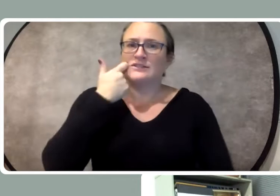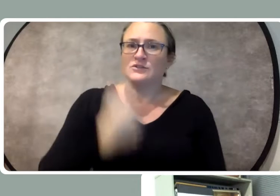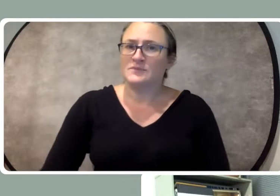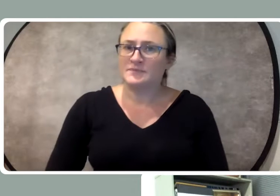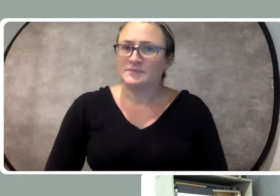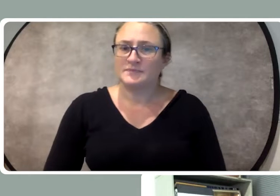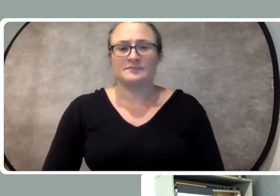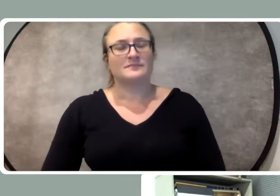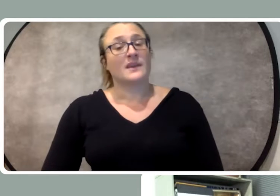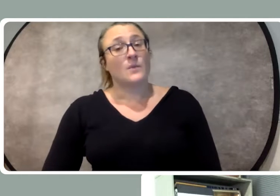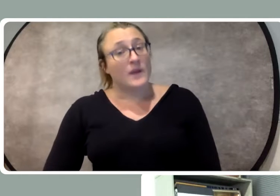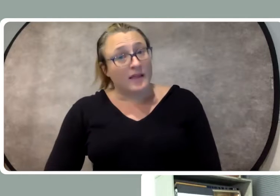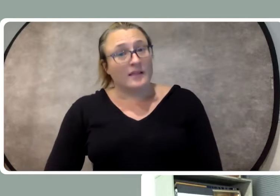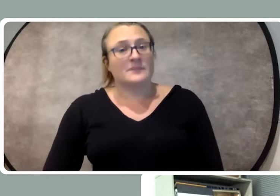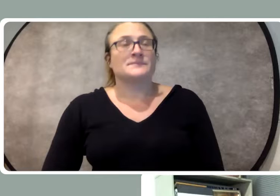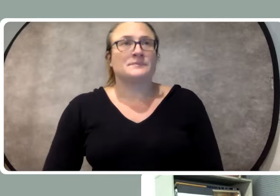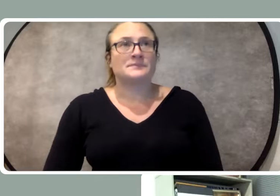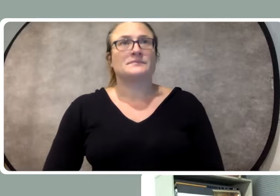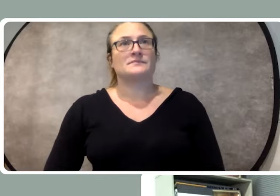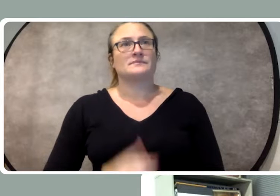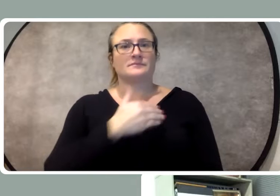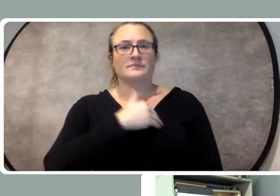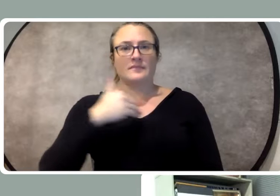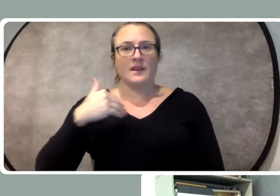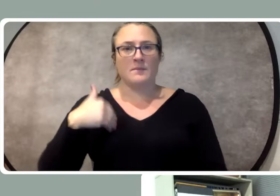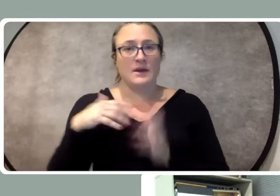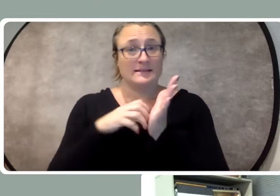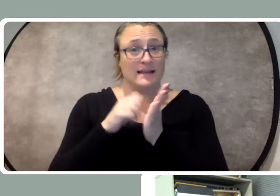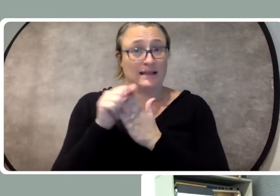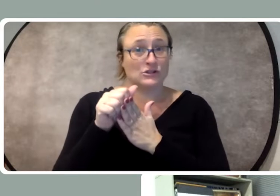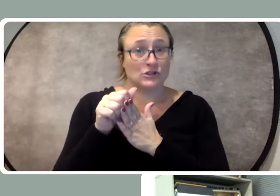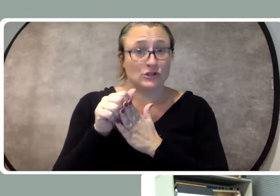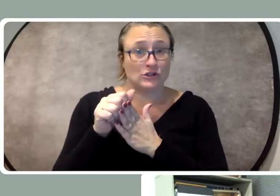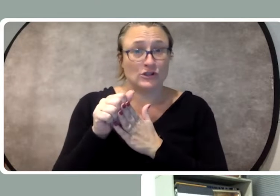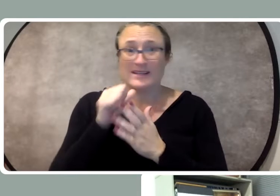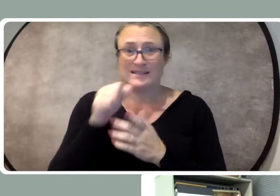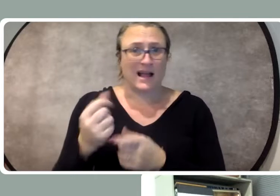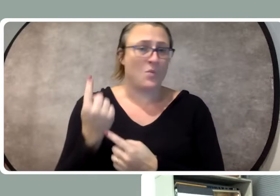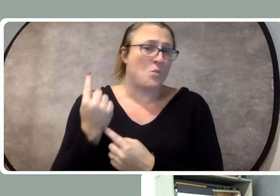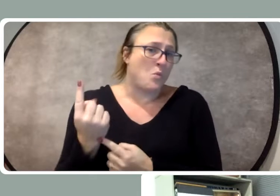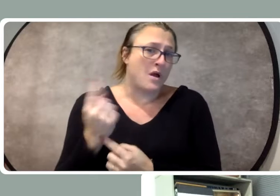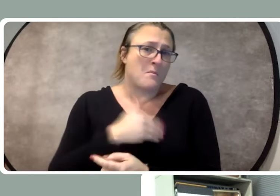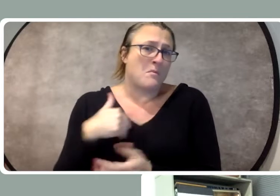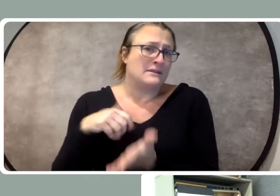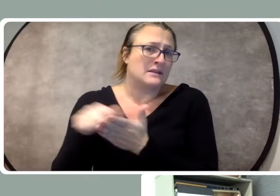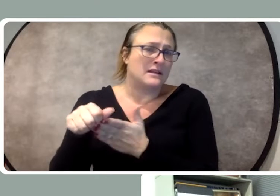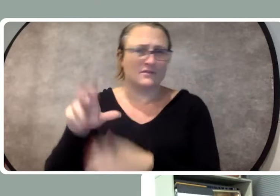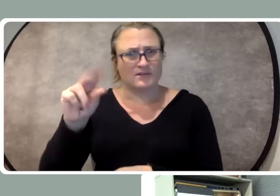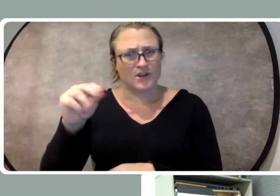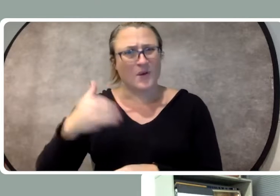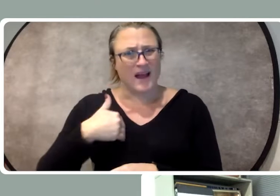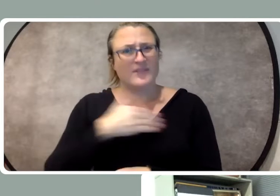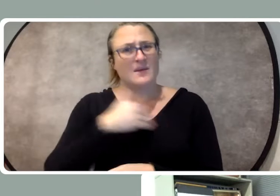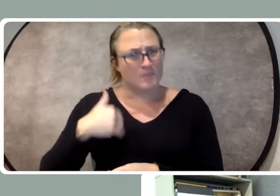Well, so for breast cancer, it's not one disease. There are many different forms and subtypes of